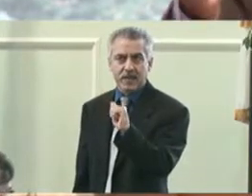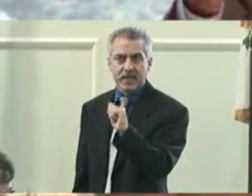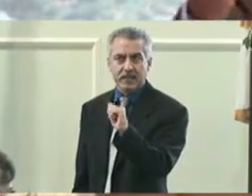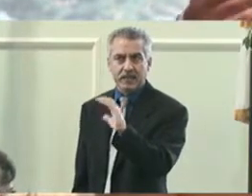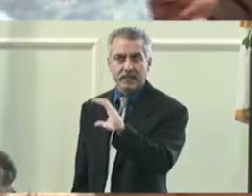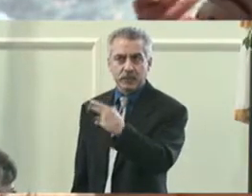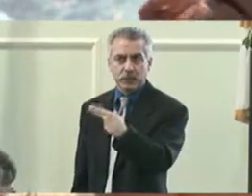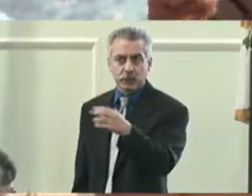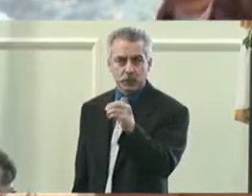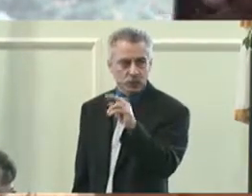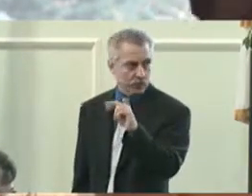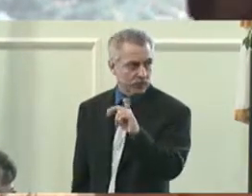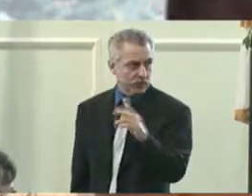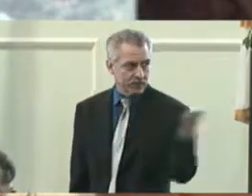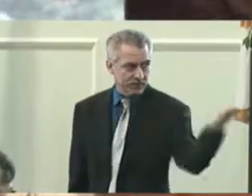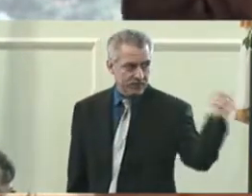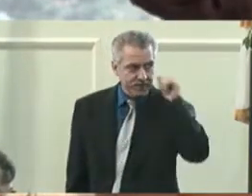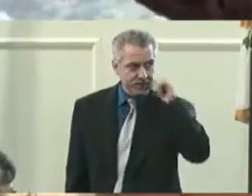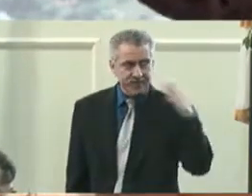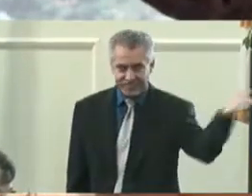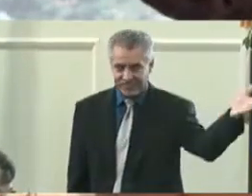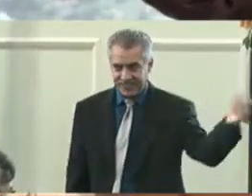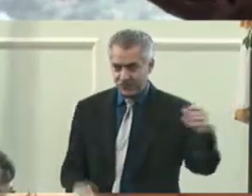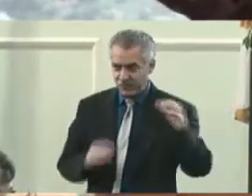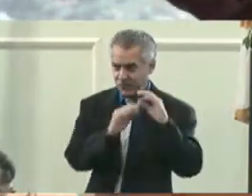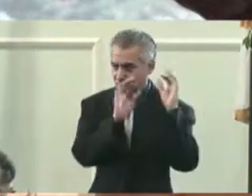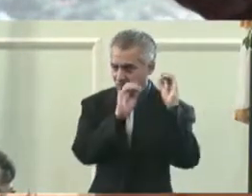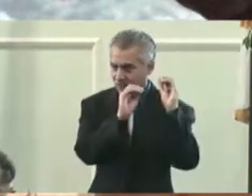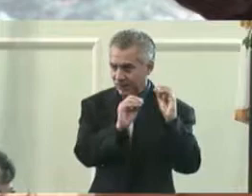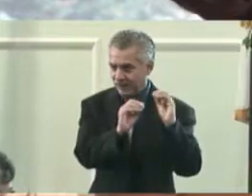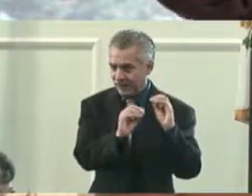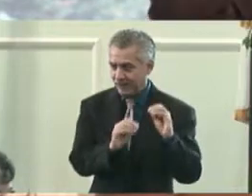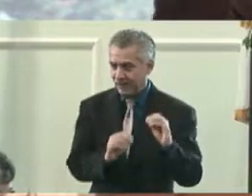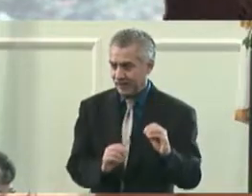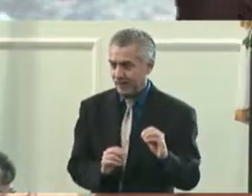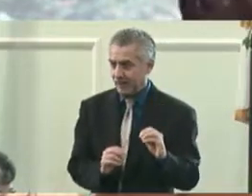Children, come on. Go and get your bucket.